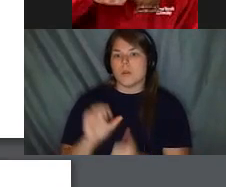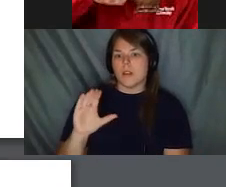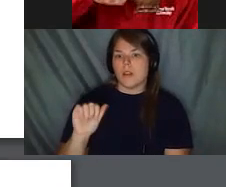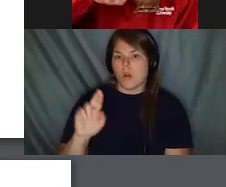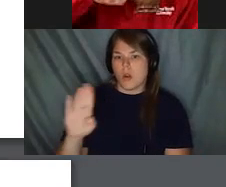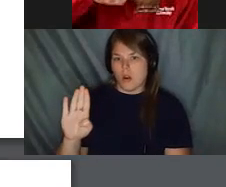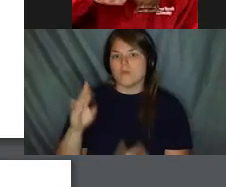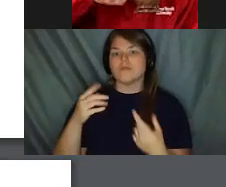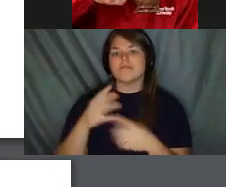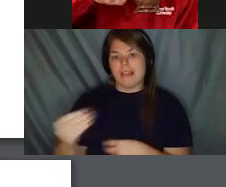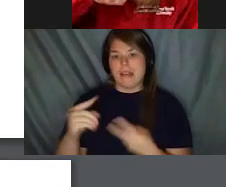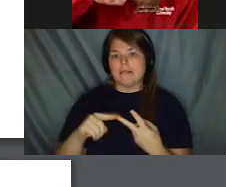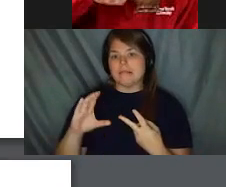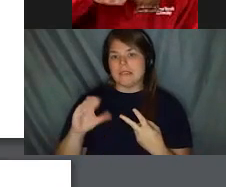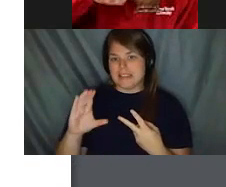on this measure.